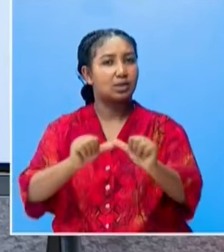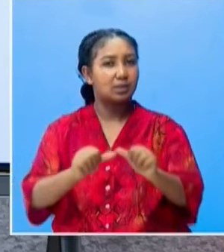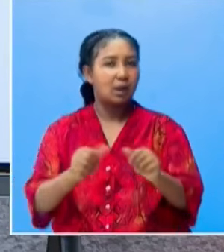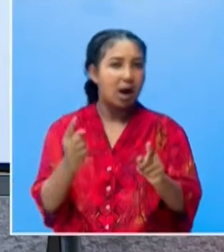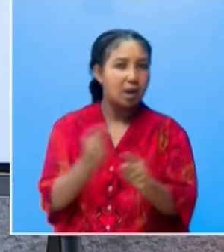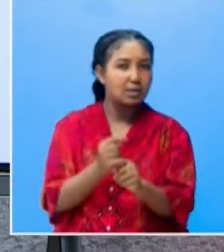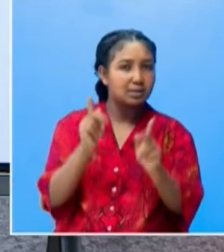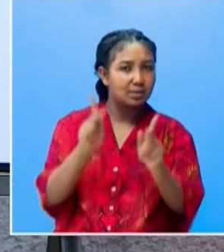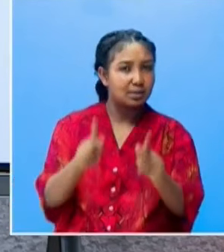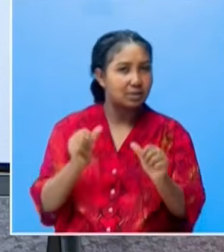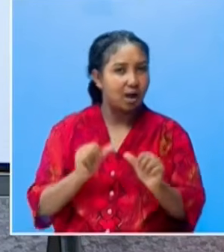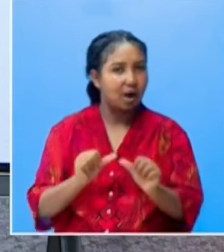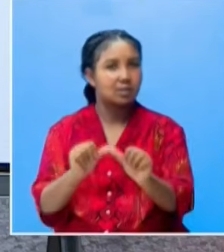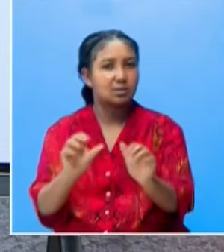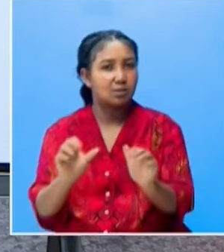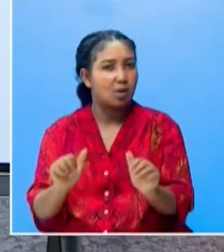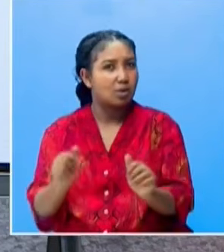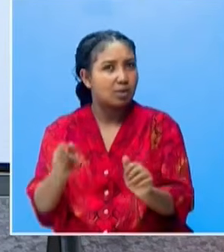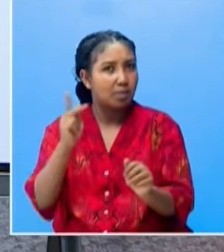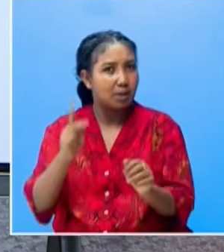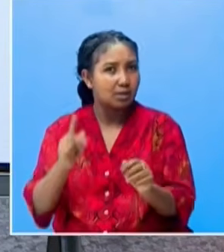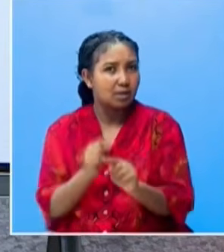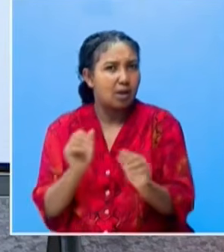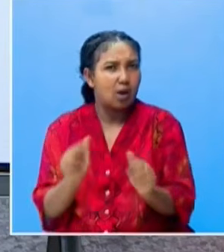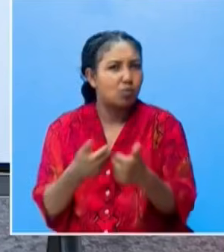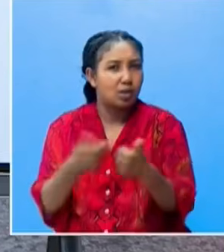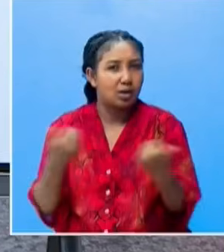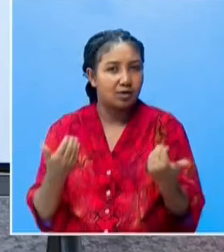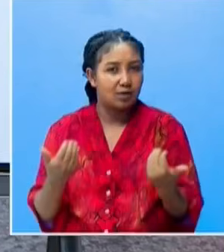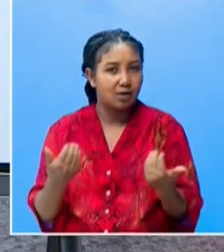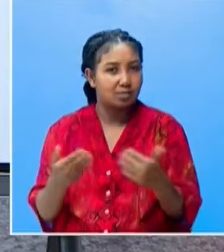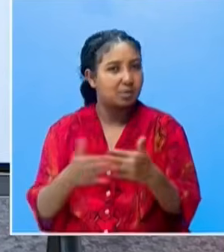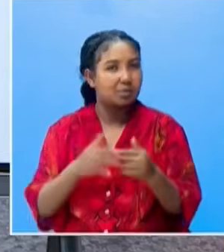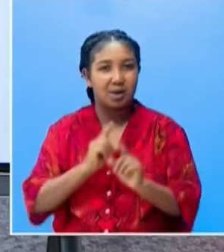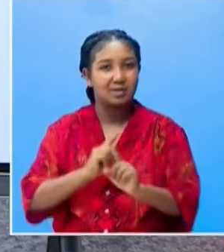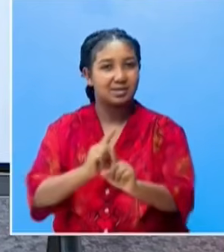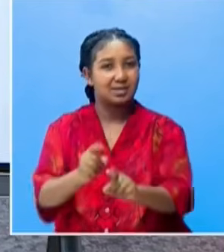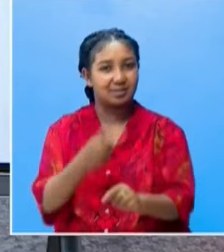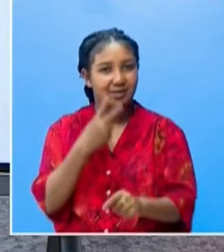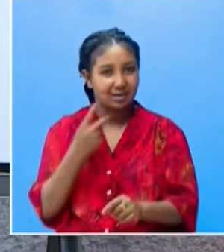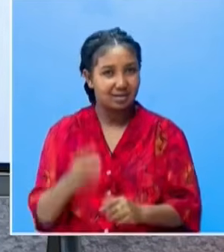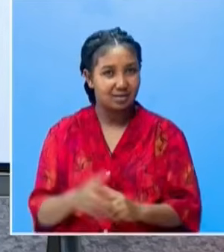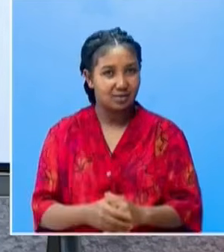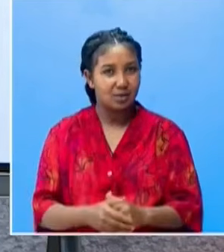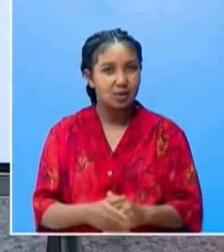the present action, or the past action? Simple answer. Let us see this.